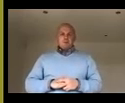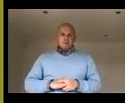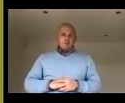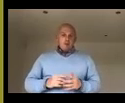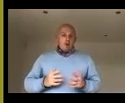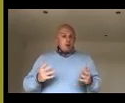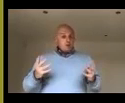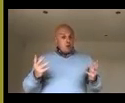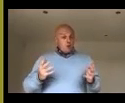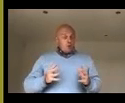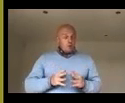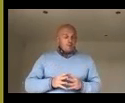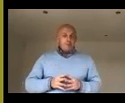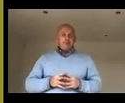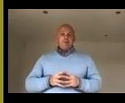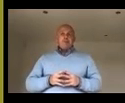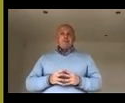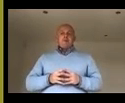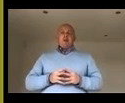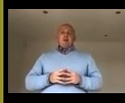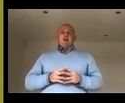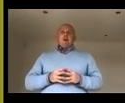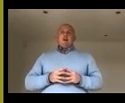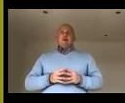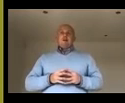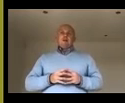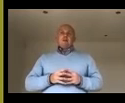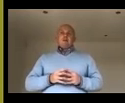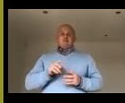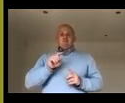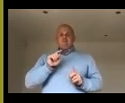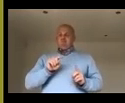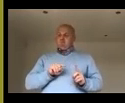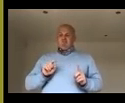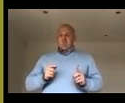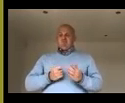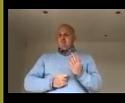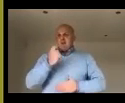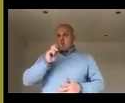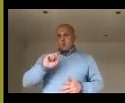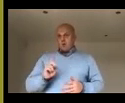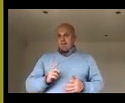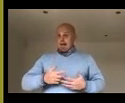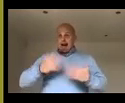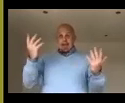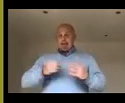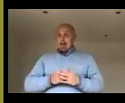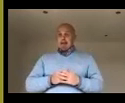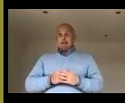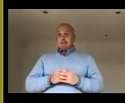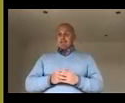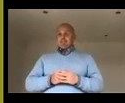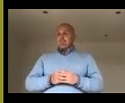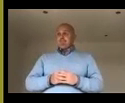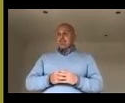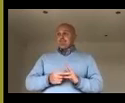So what sort of costs will it cover? Pretty much anything really. Capital costs, so if you needed